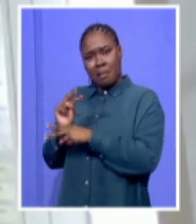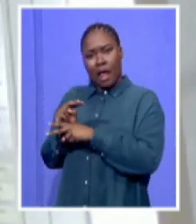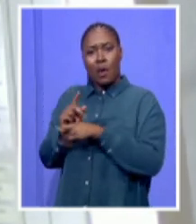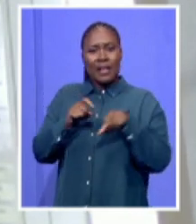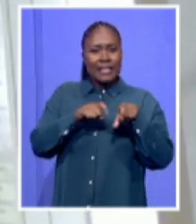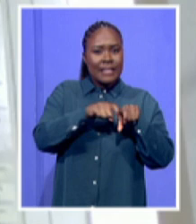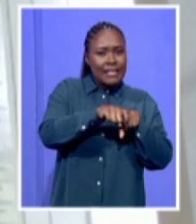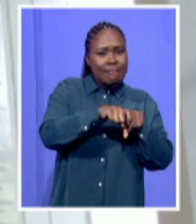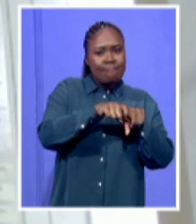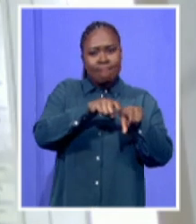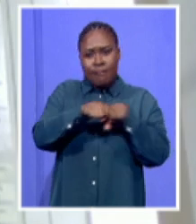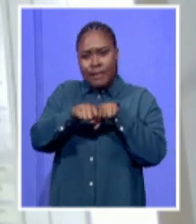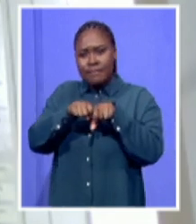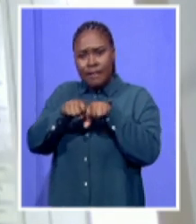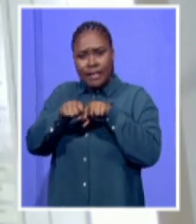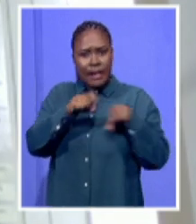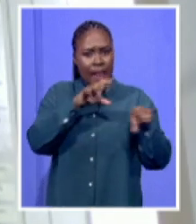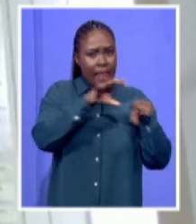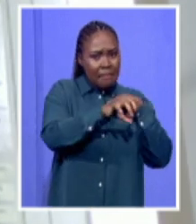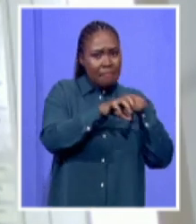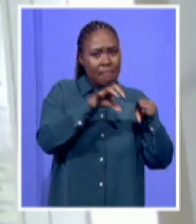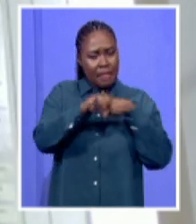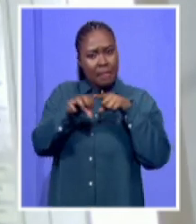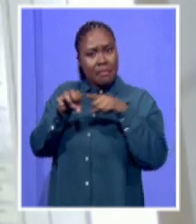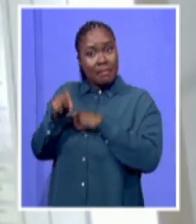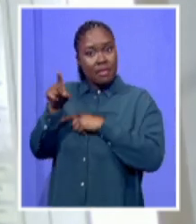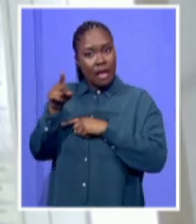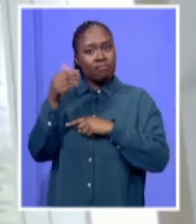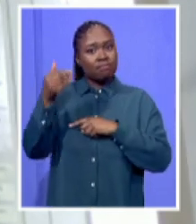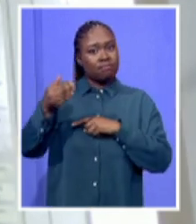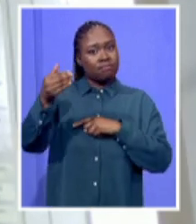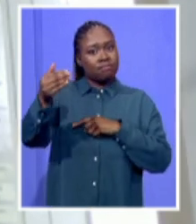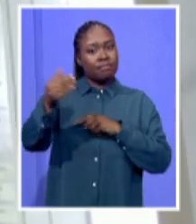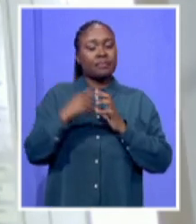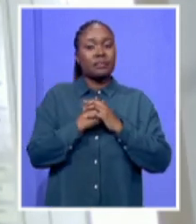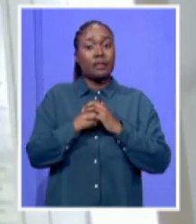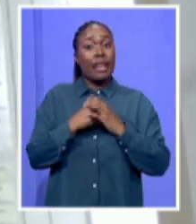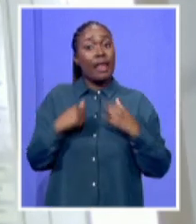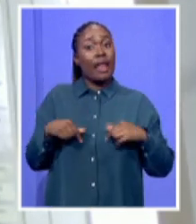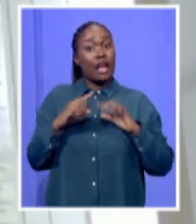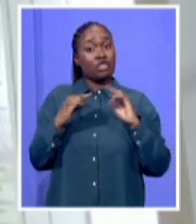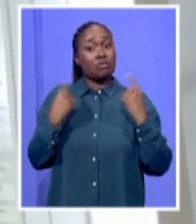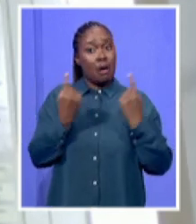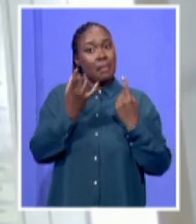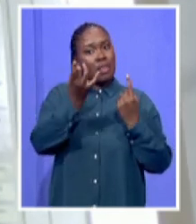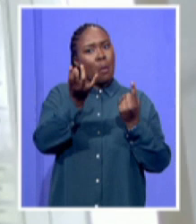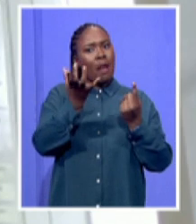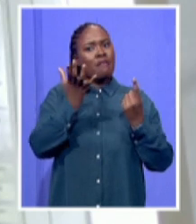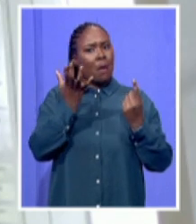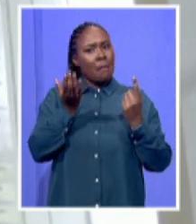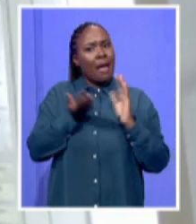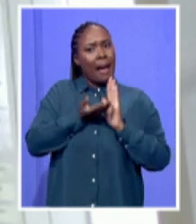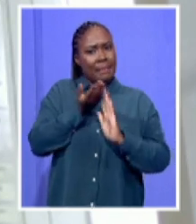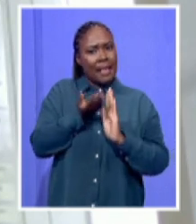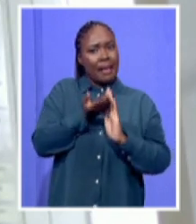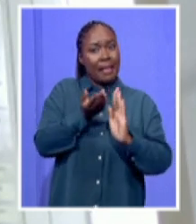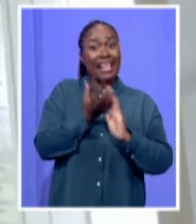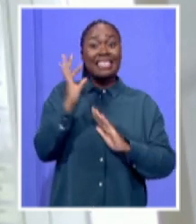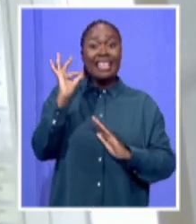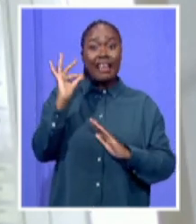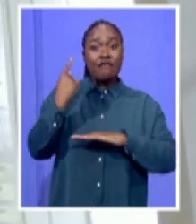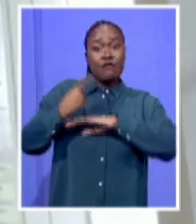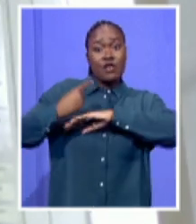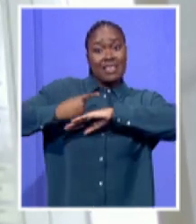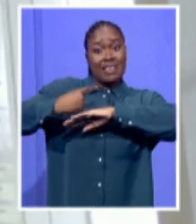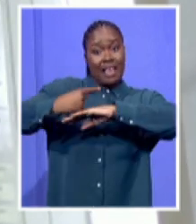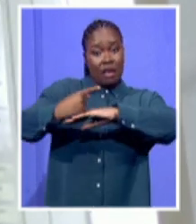in South Africa on a regular basis. They obviously keep us in the department well informed. We get daily reports, and when